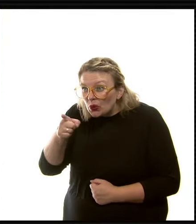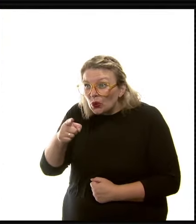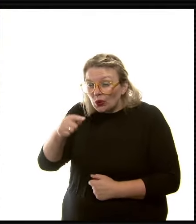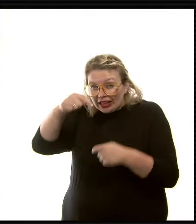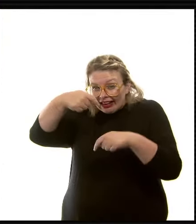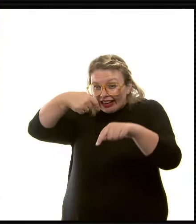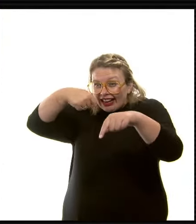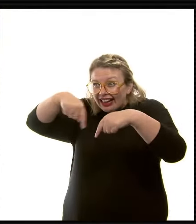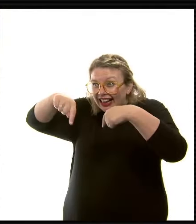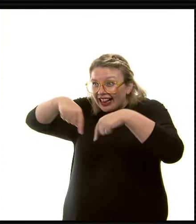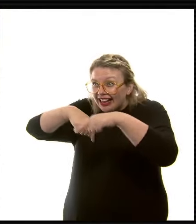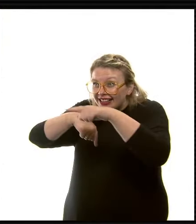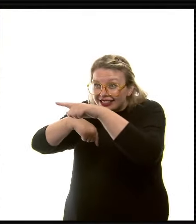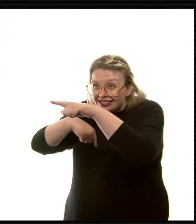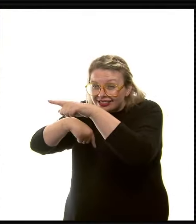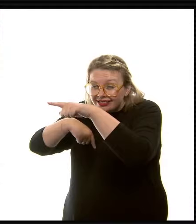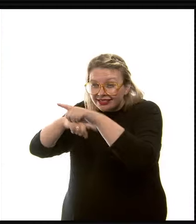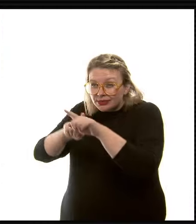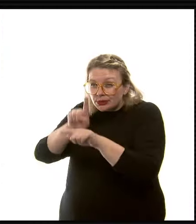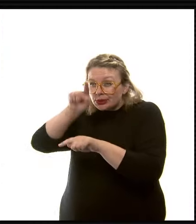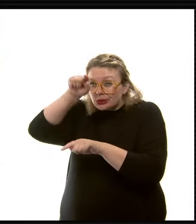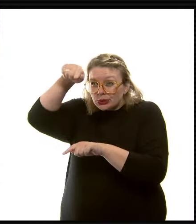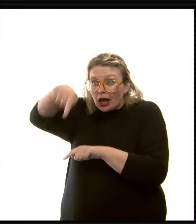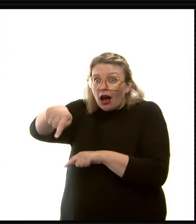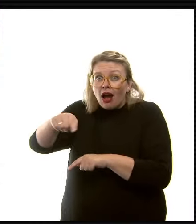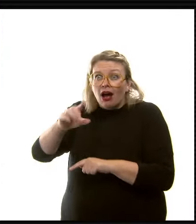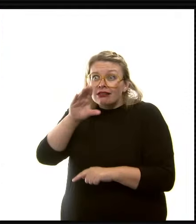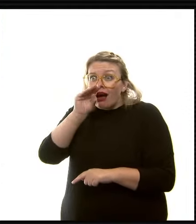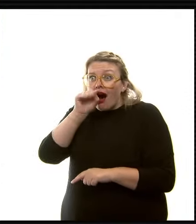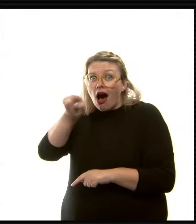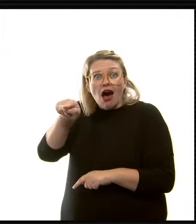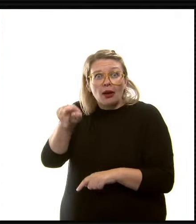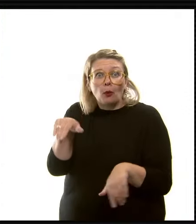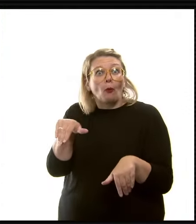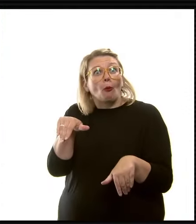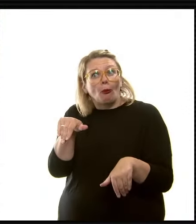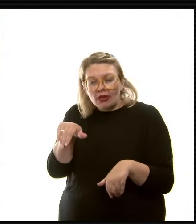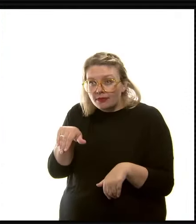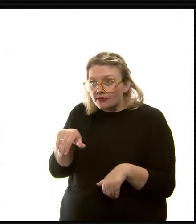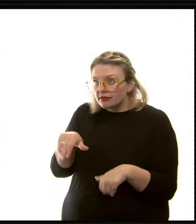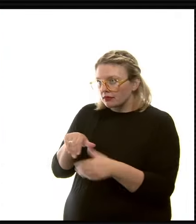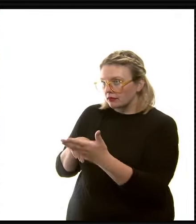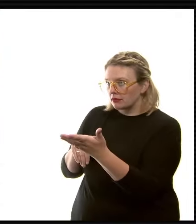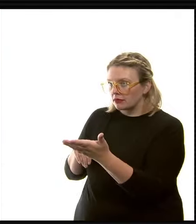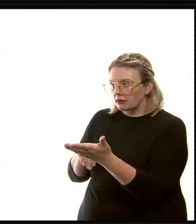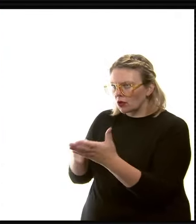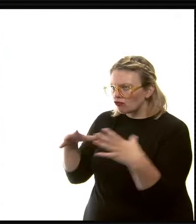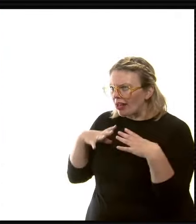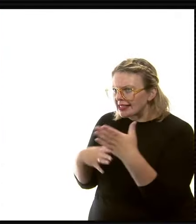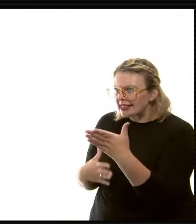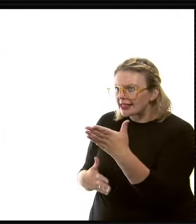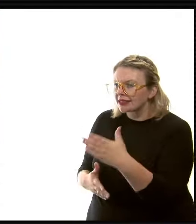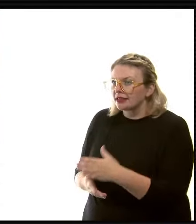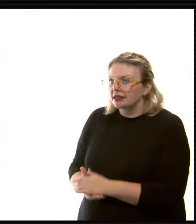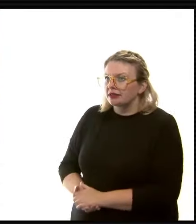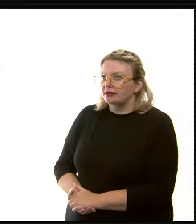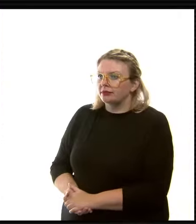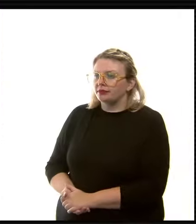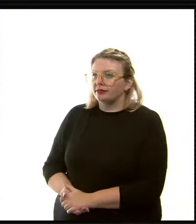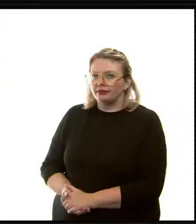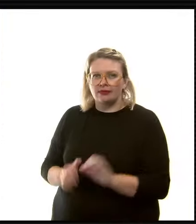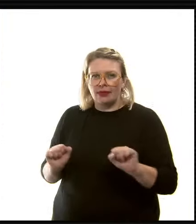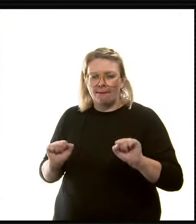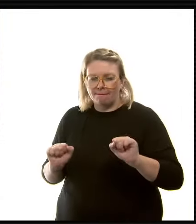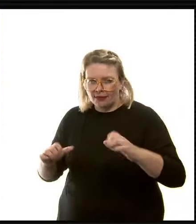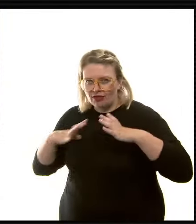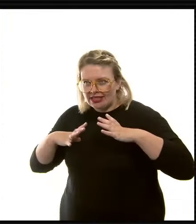ramp and towards these innocent ducks right here. Vic Hope, are you ready? Okay, yeah. Go on,